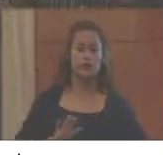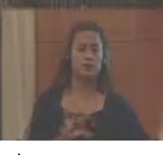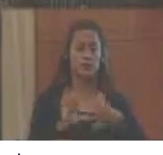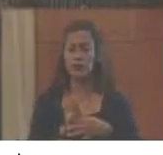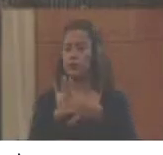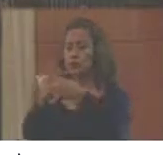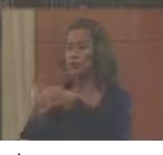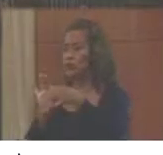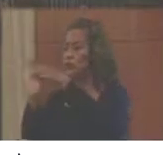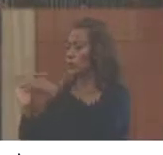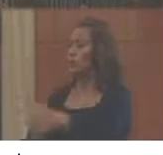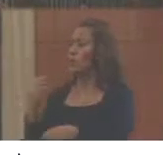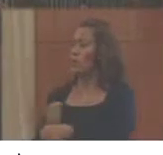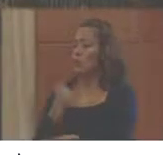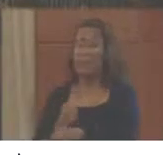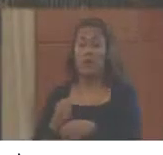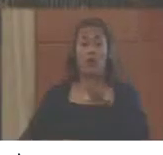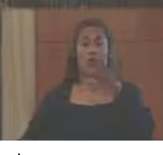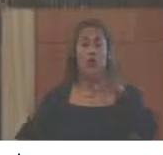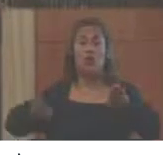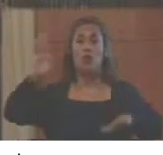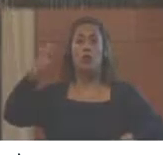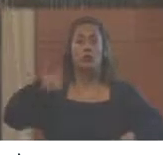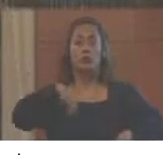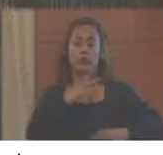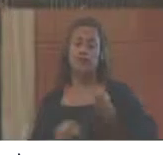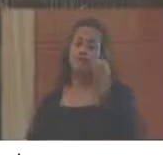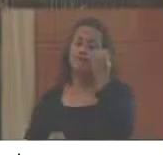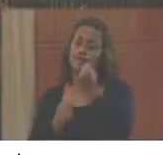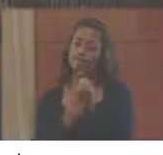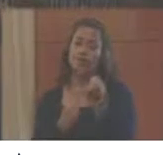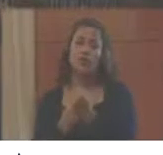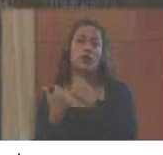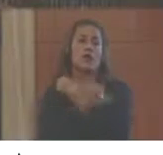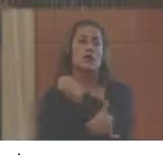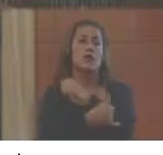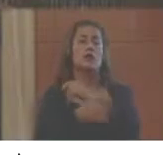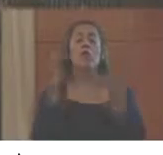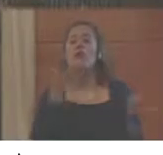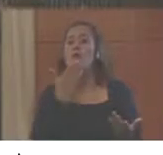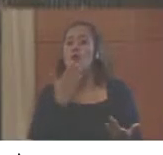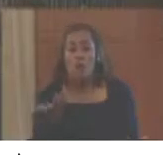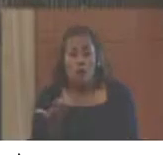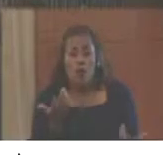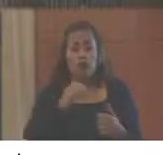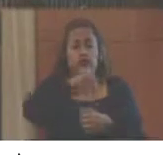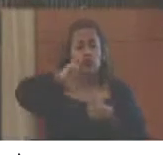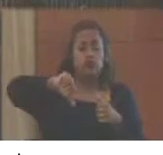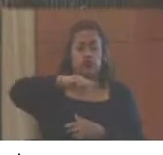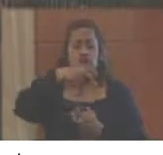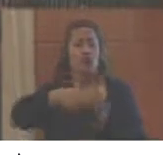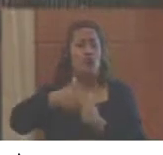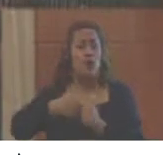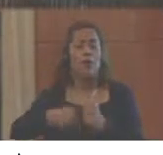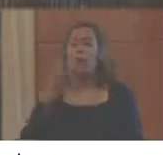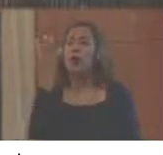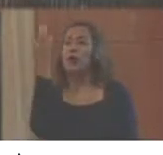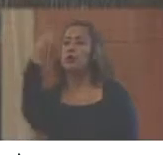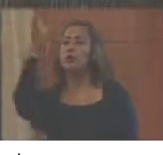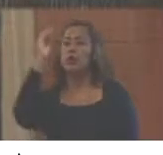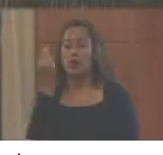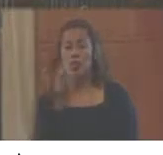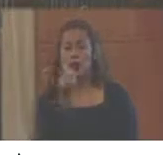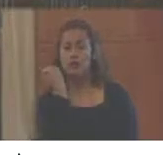amongst governments. And he also explained the commitment of our country to help with $14